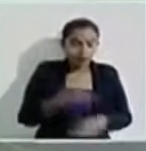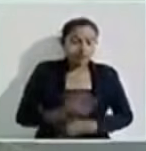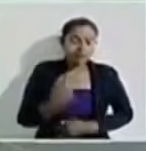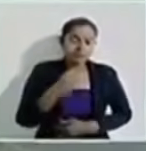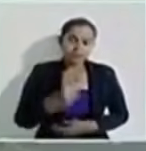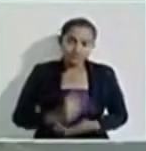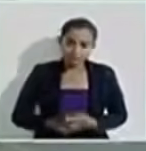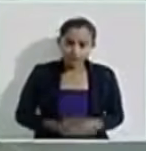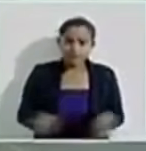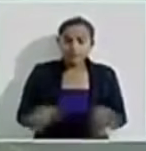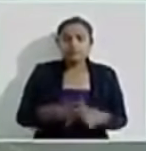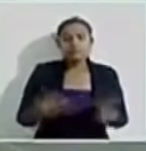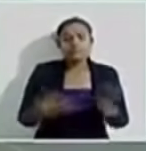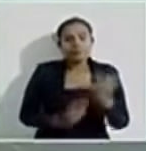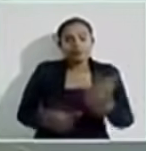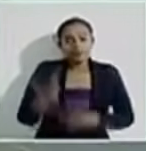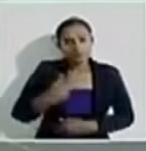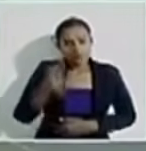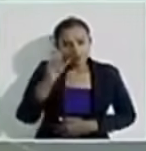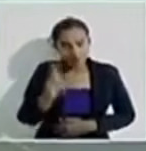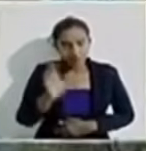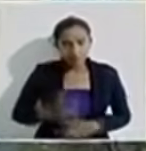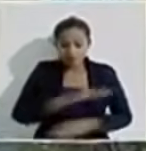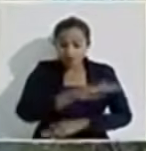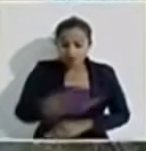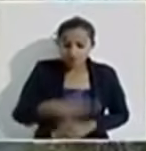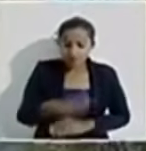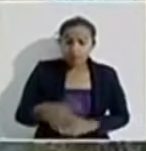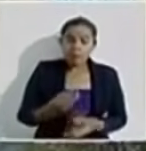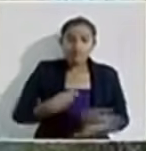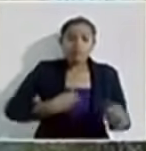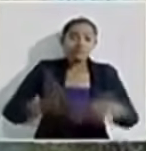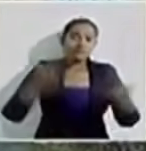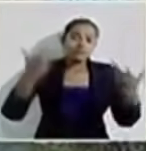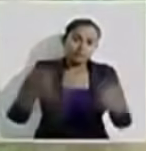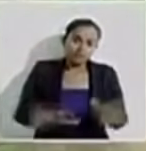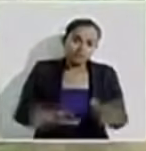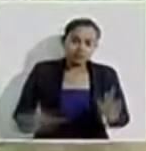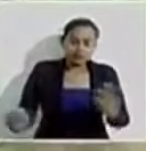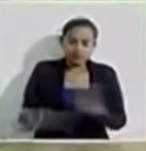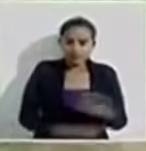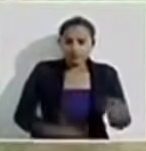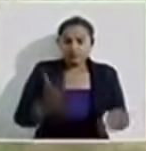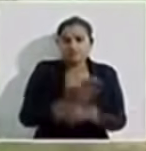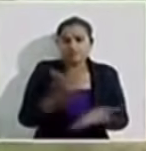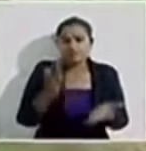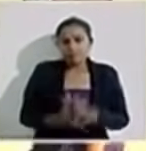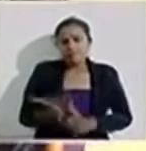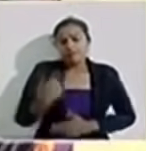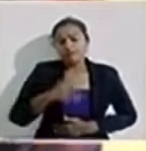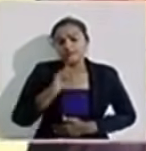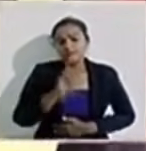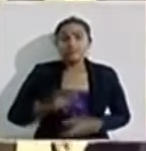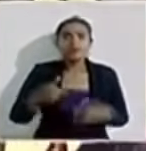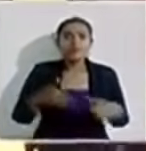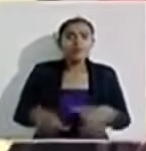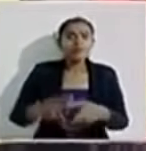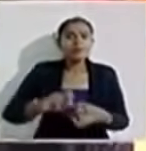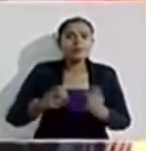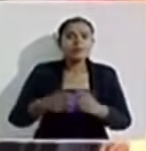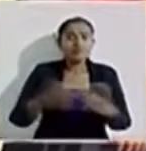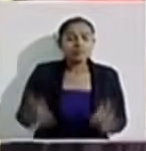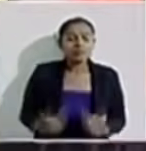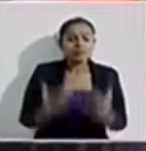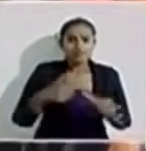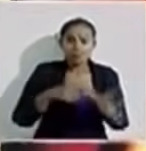lands for the next season are also diminishing now due to irrigational complications. Ampara is one of the many areas suffering